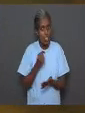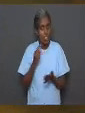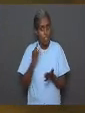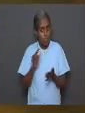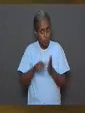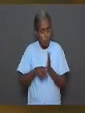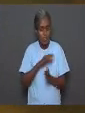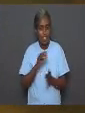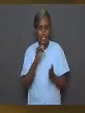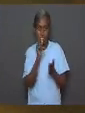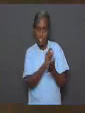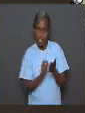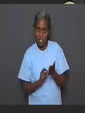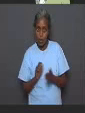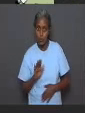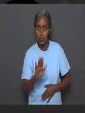write down your answers.